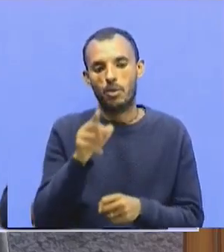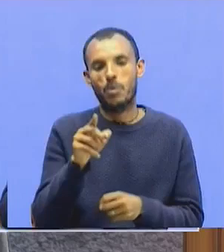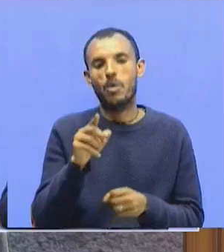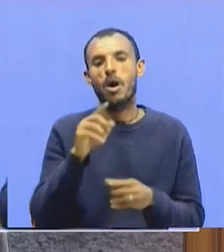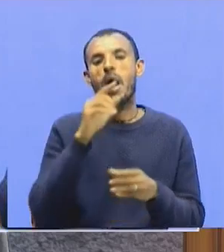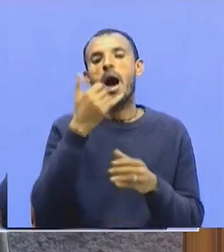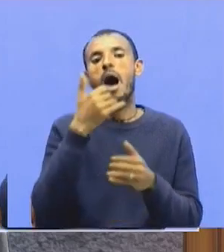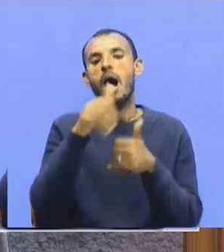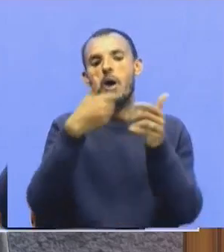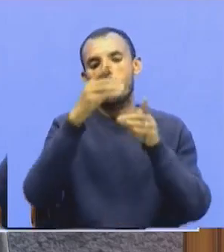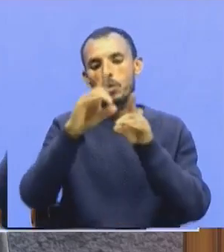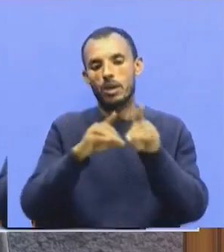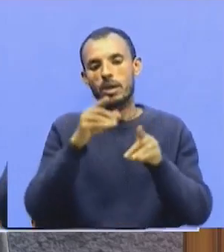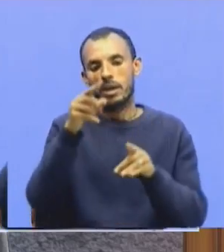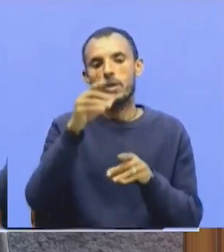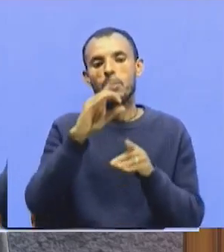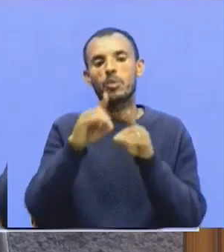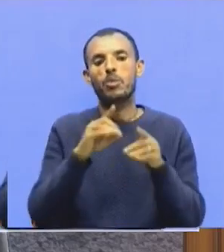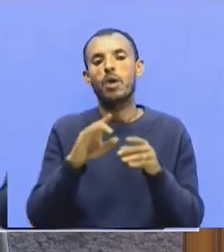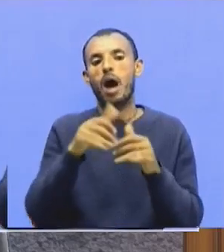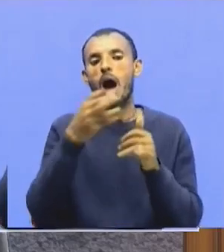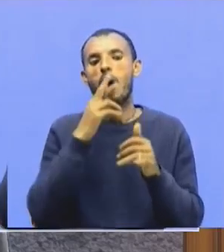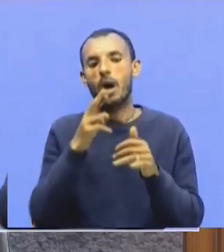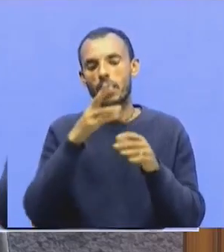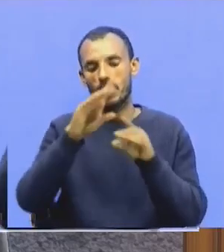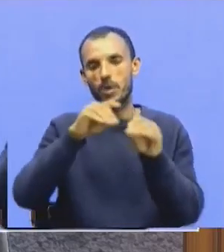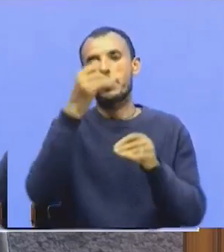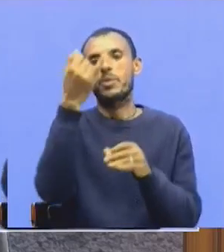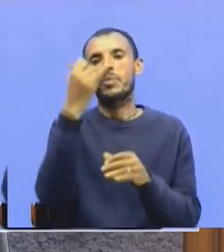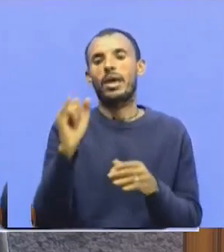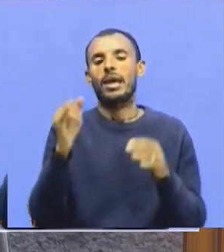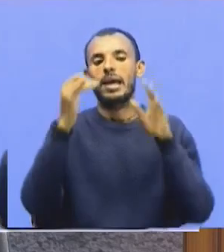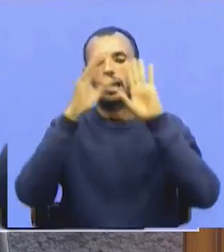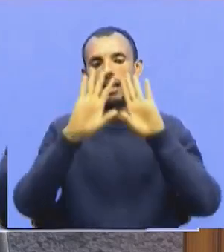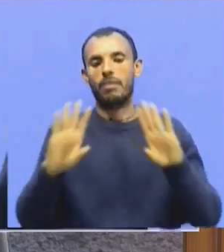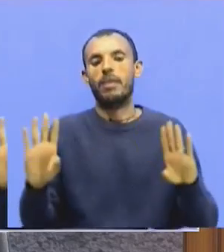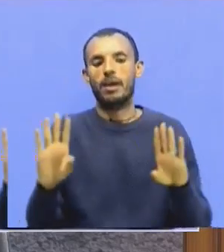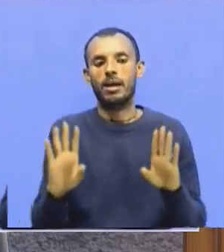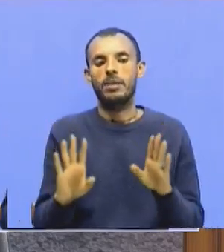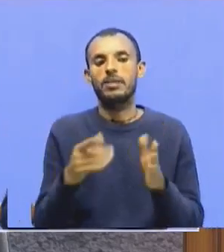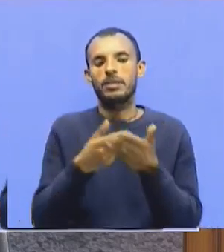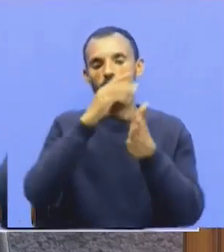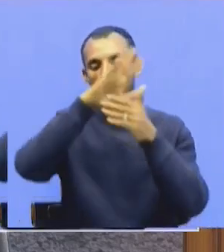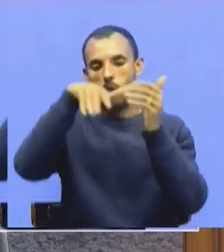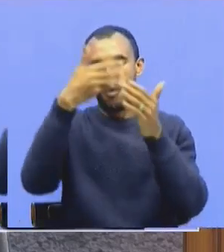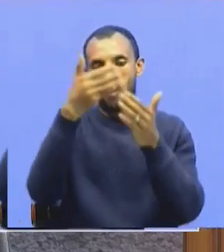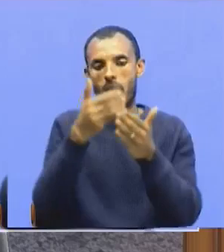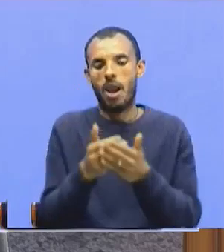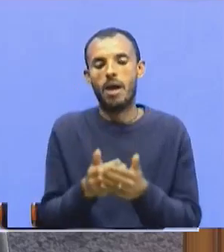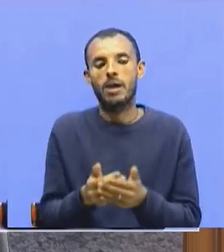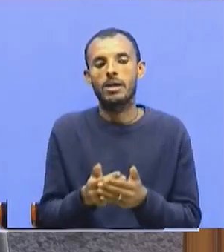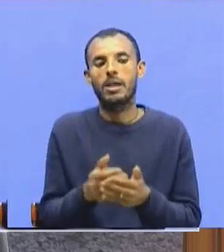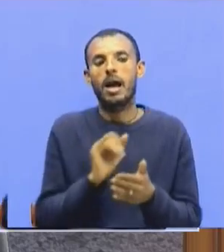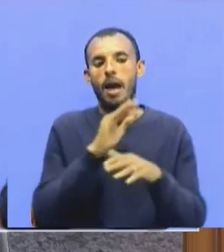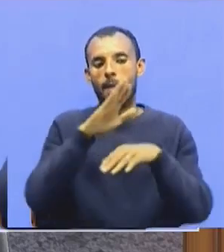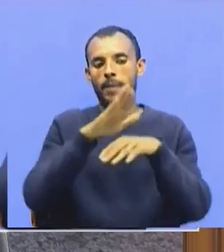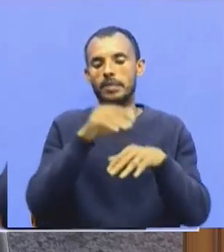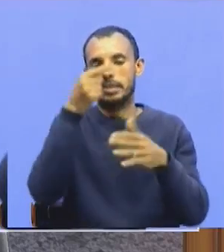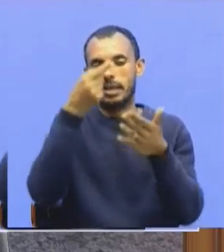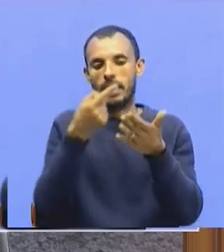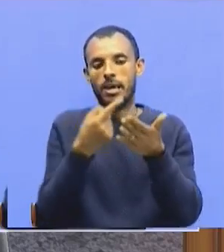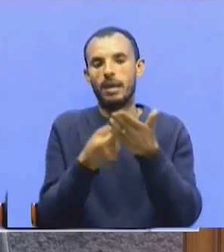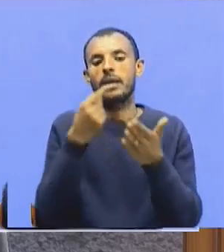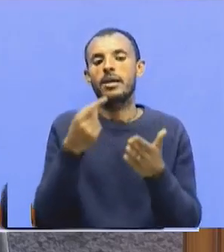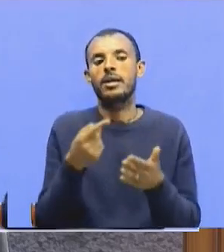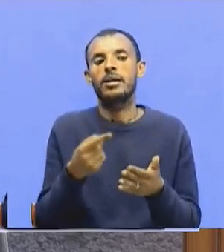of the condition. How are you doing? For greeting you. This is all, not all I mentioned here as